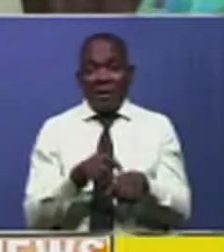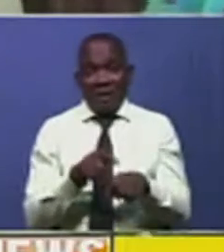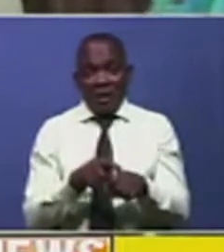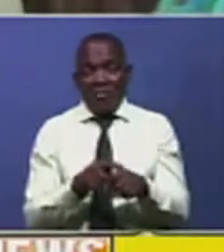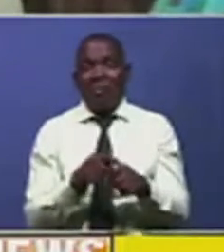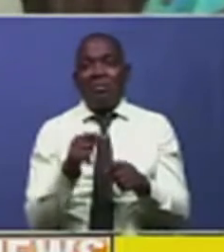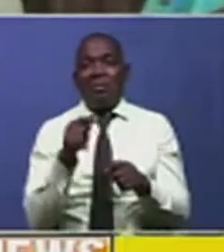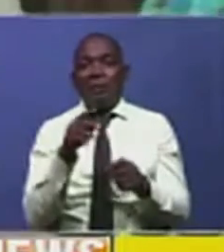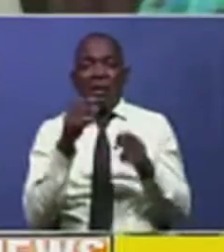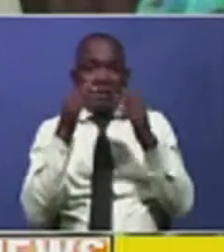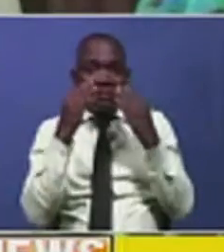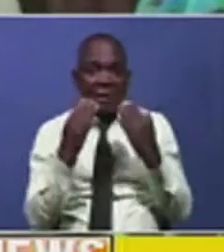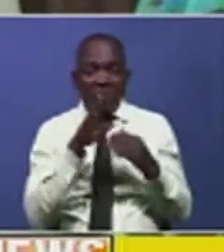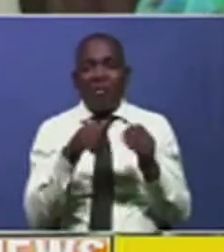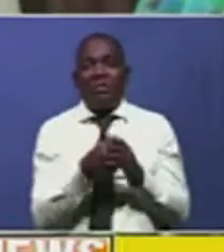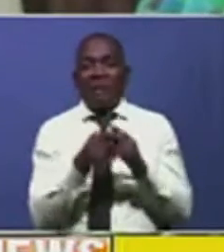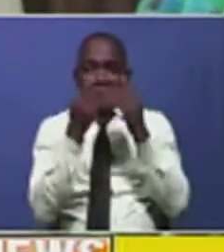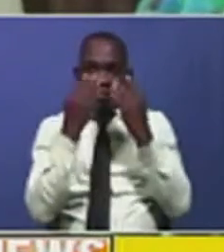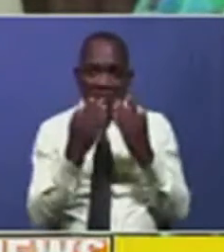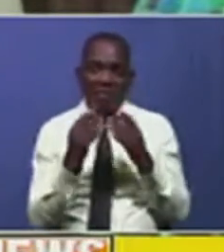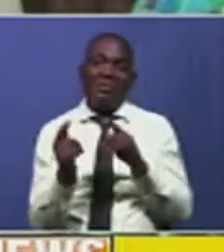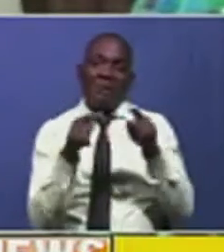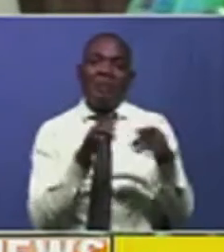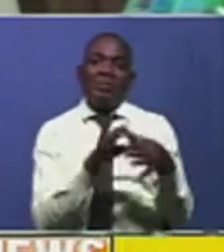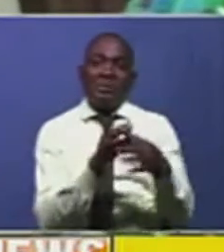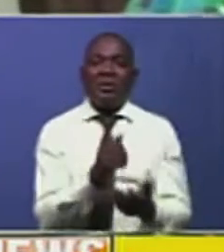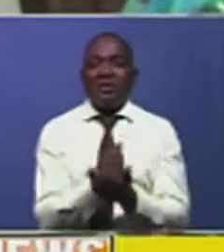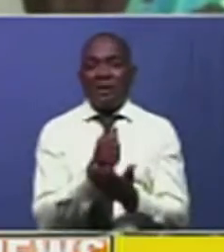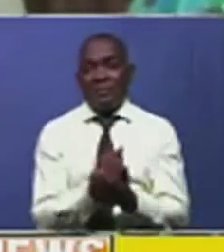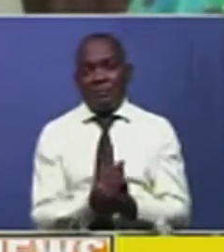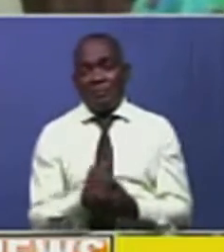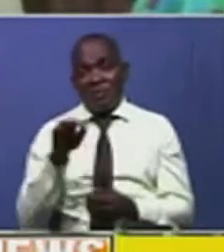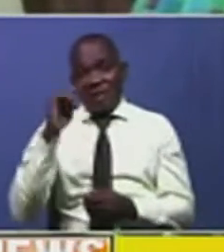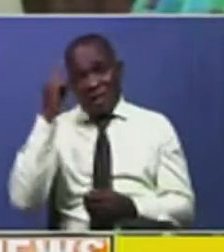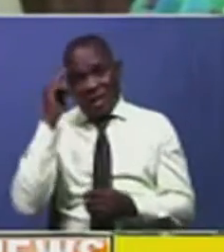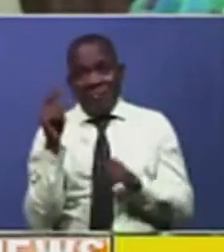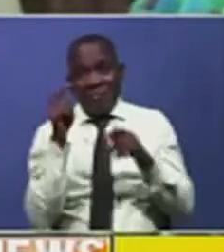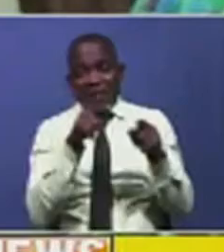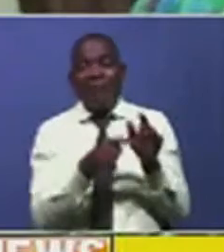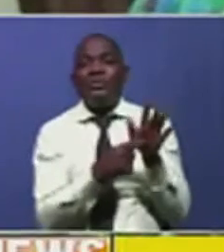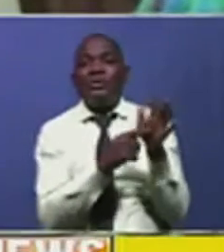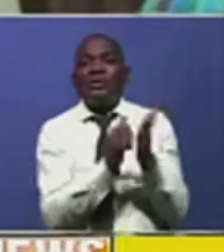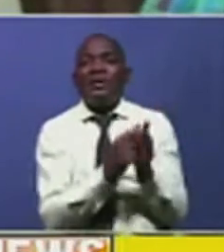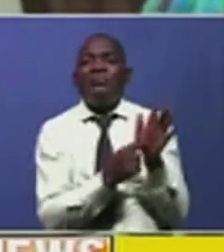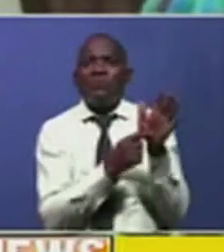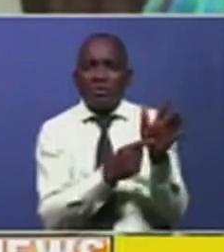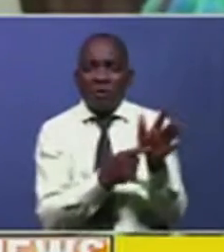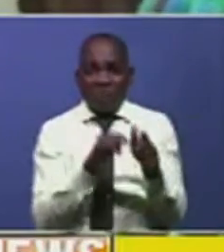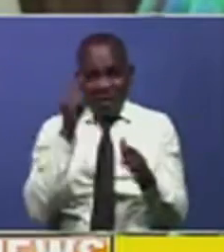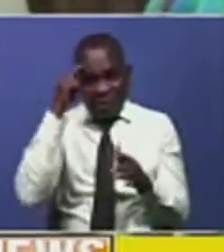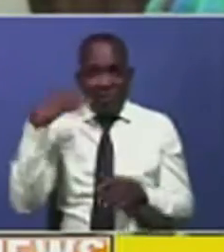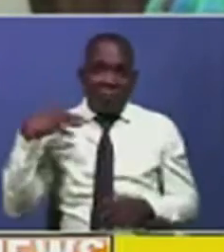was also mourning, so you had time to come. And your coming demonstrated how committed you